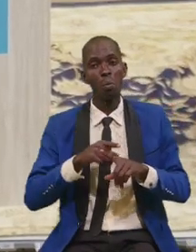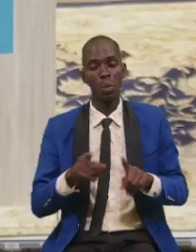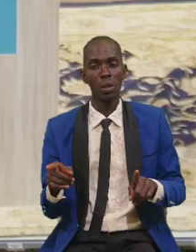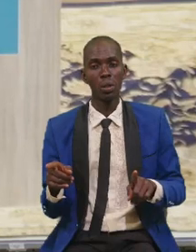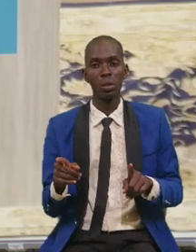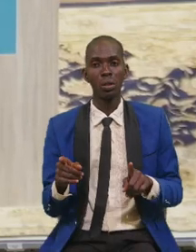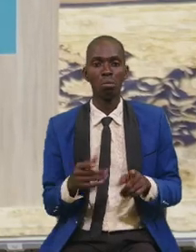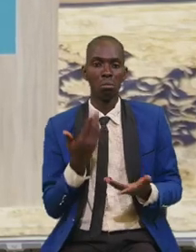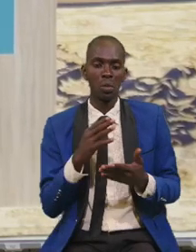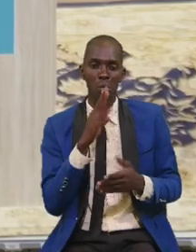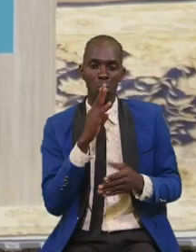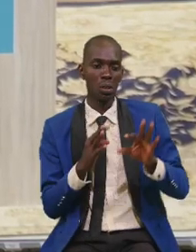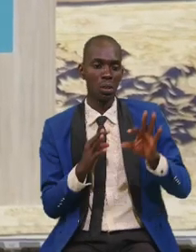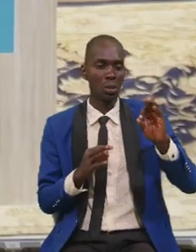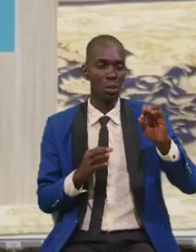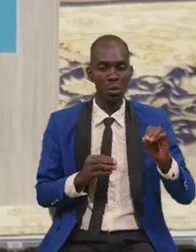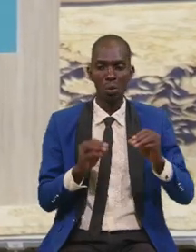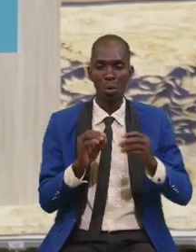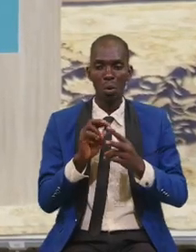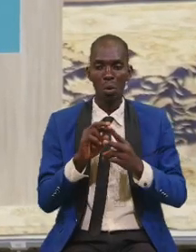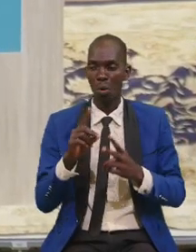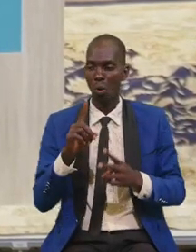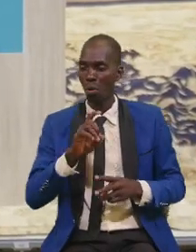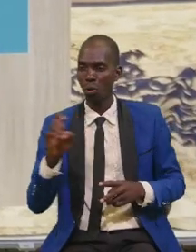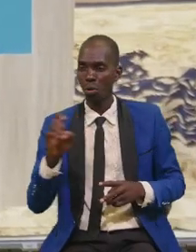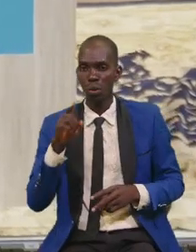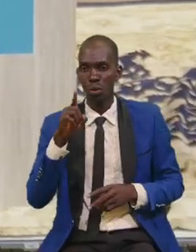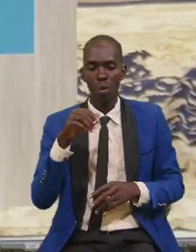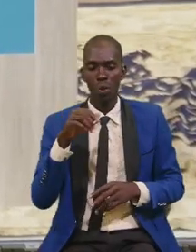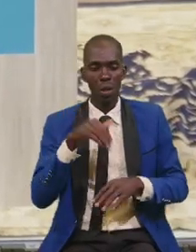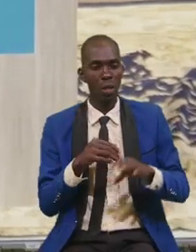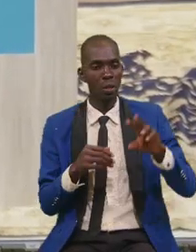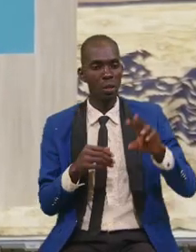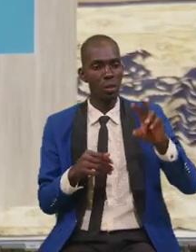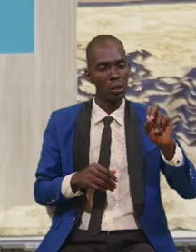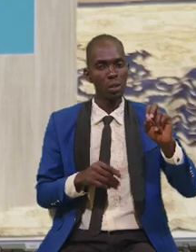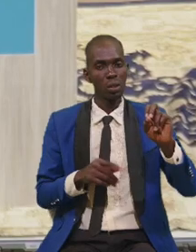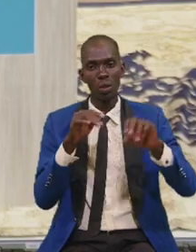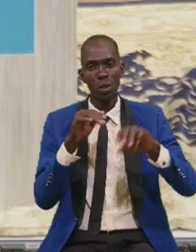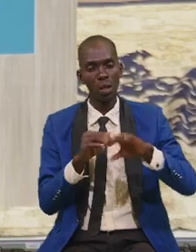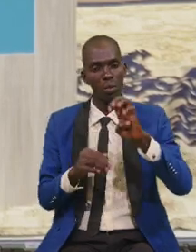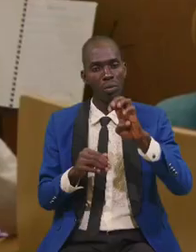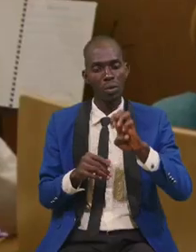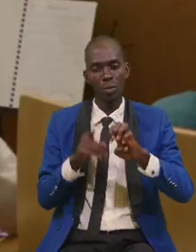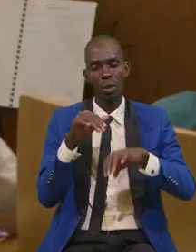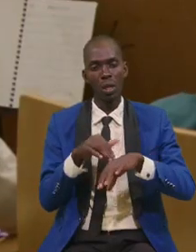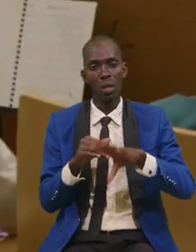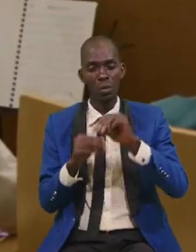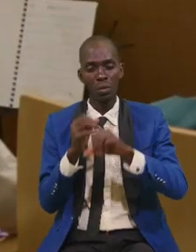100, you at 40, you at 30, you at 50, the Lord will prolong your life.